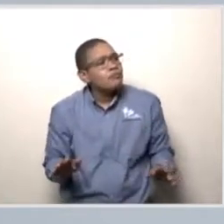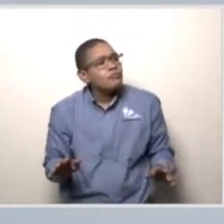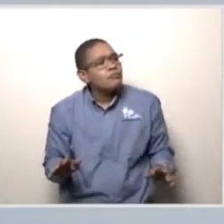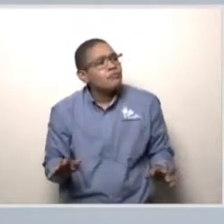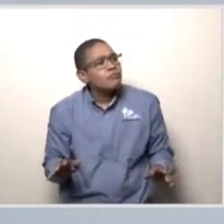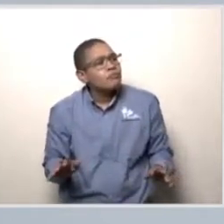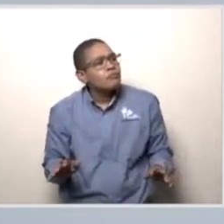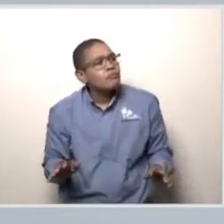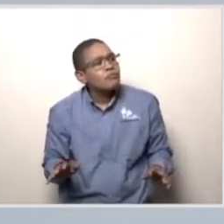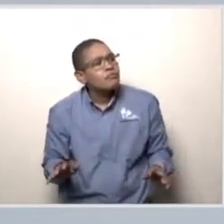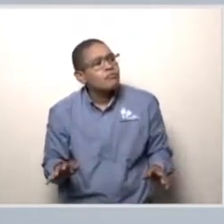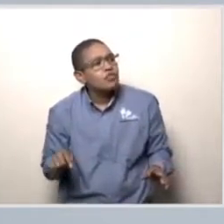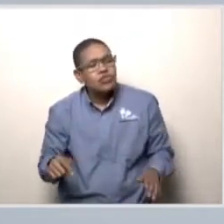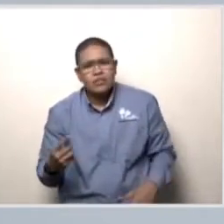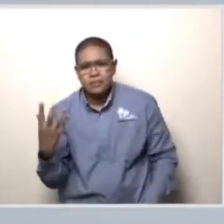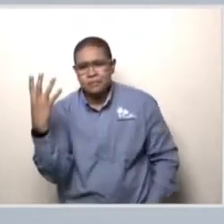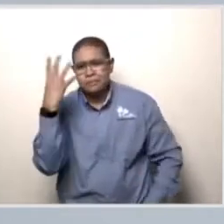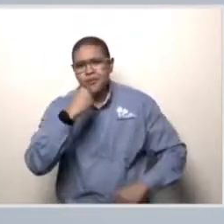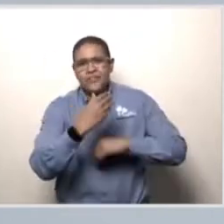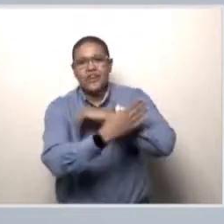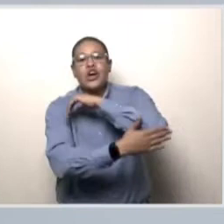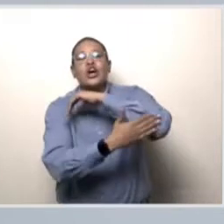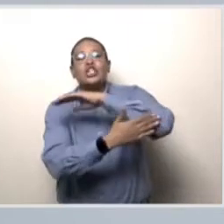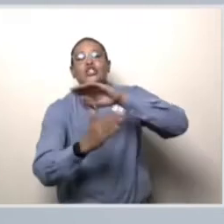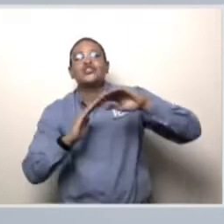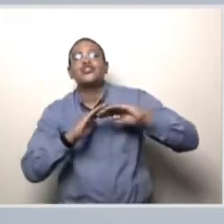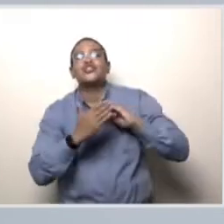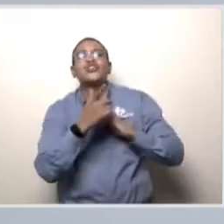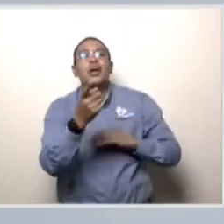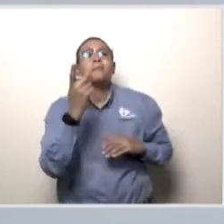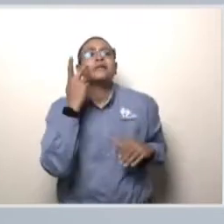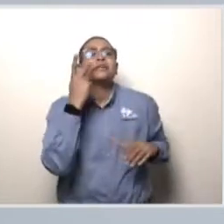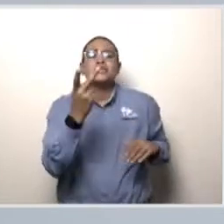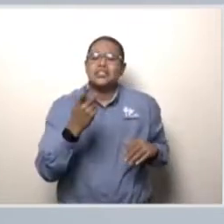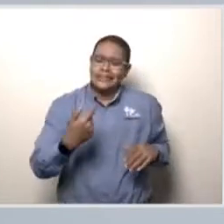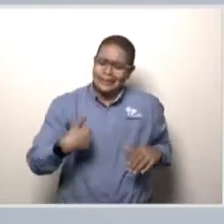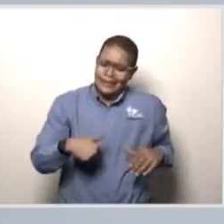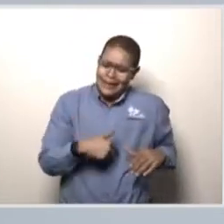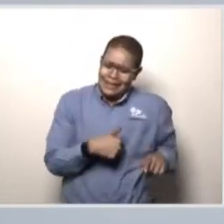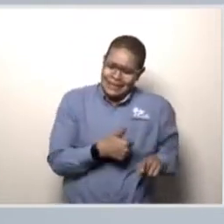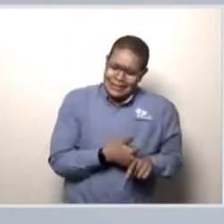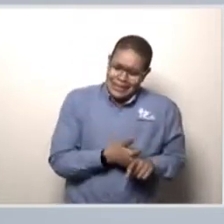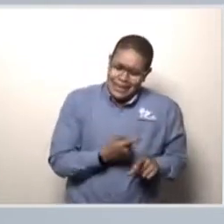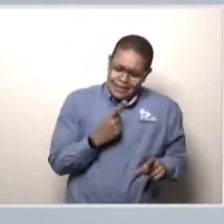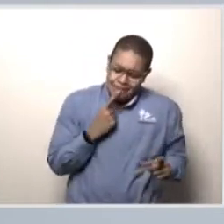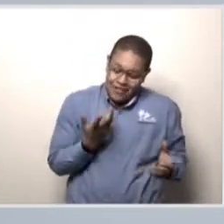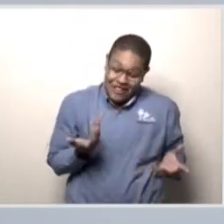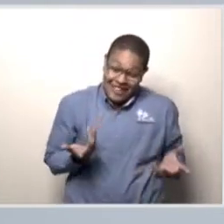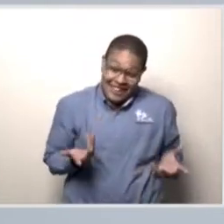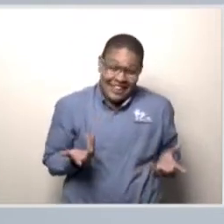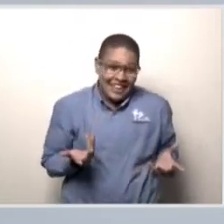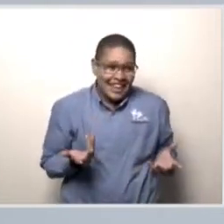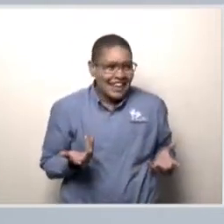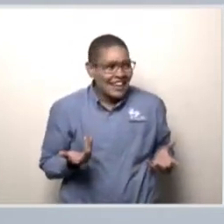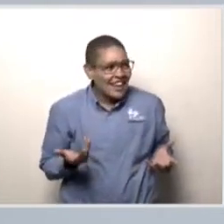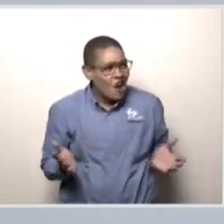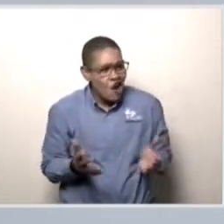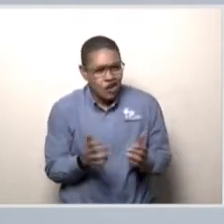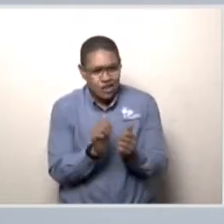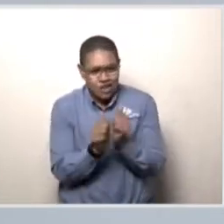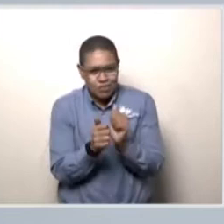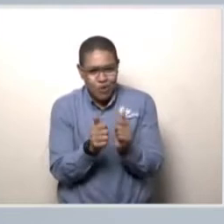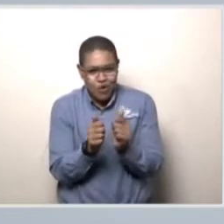this beautiful country, Jamaica. It's just not culture, it's also sport. I think they come